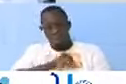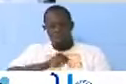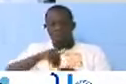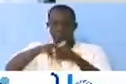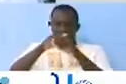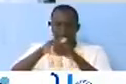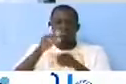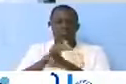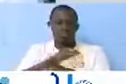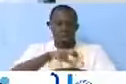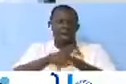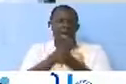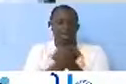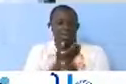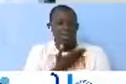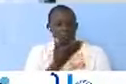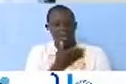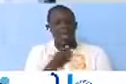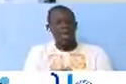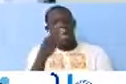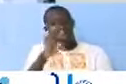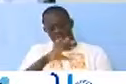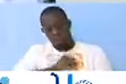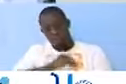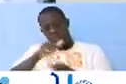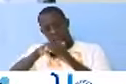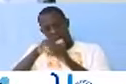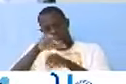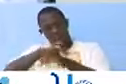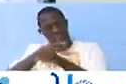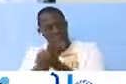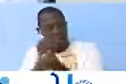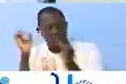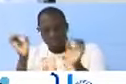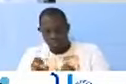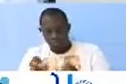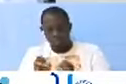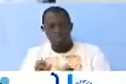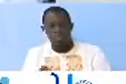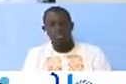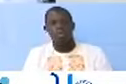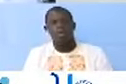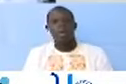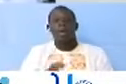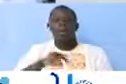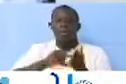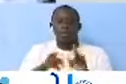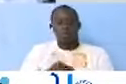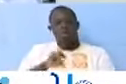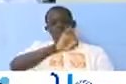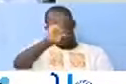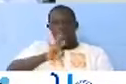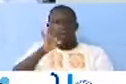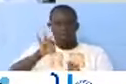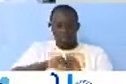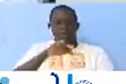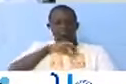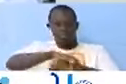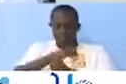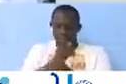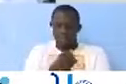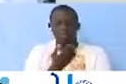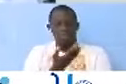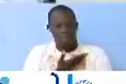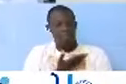have arrested his or her friend. If they have not arrested their friend, they will arrest a relative.